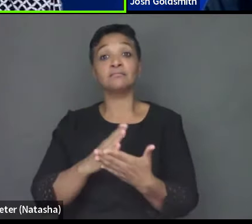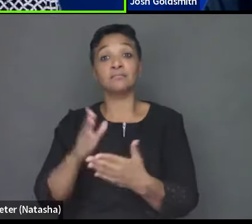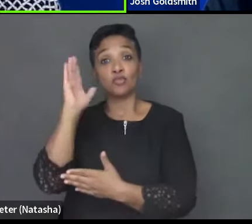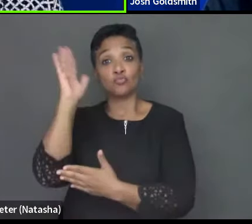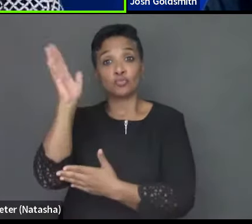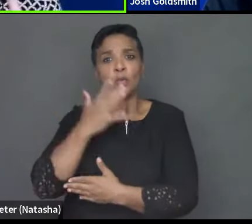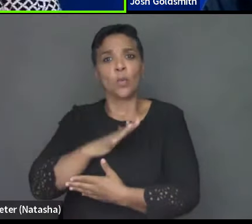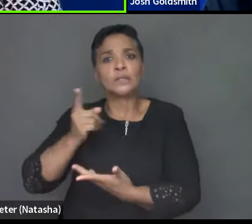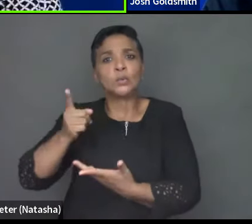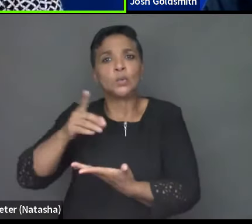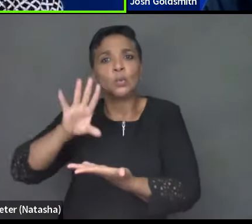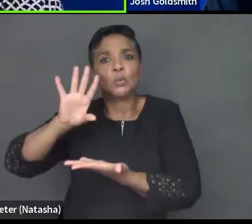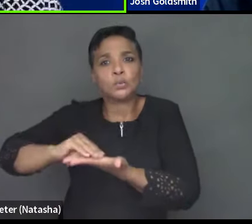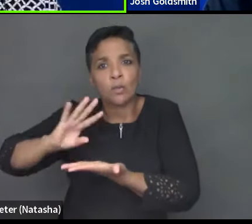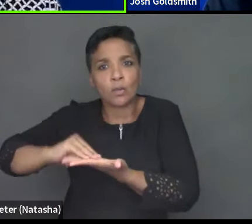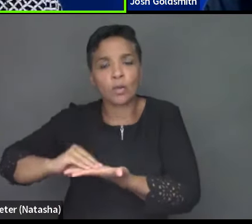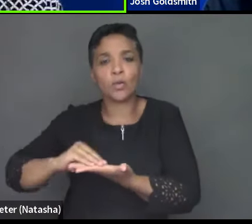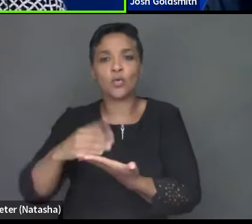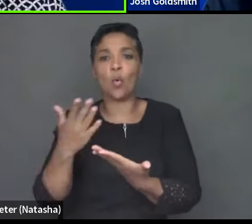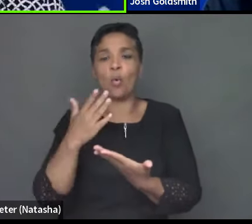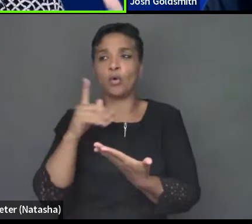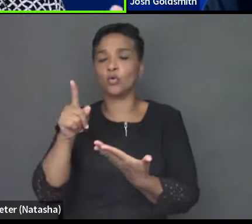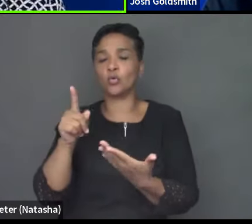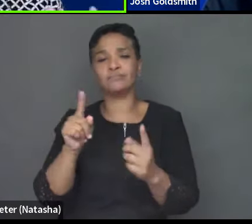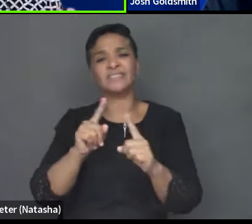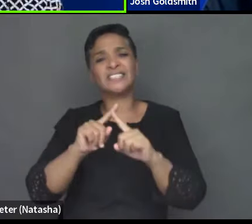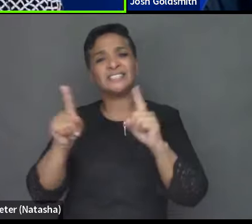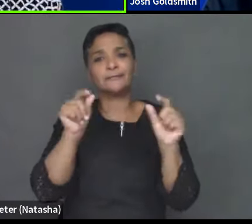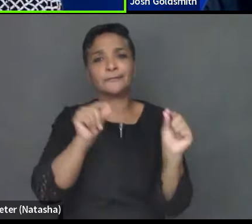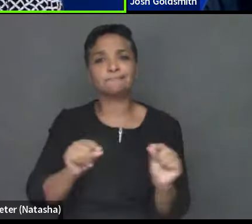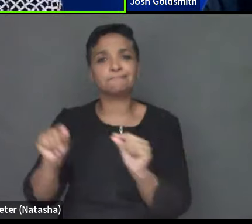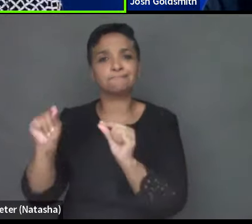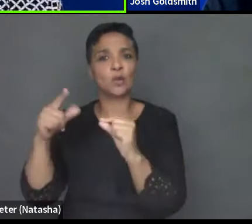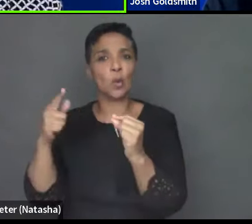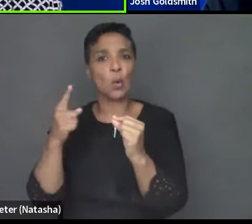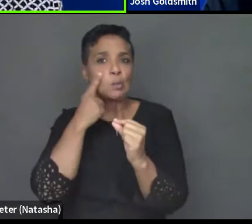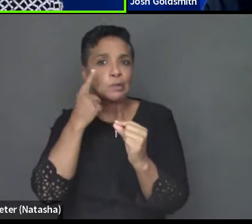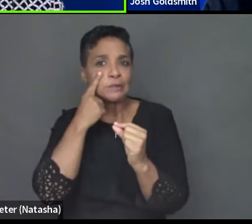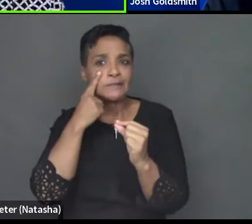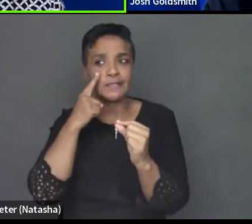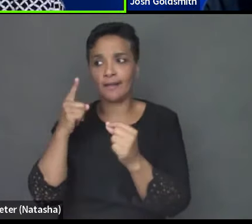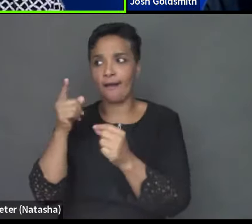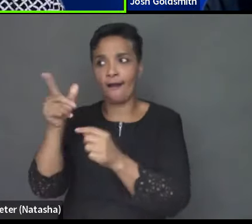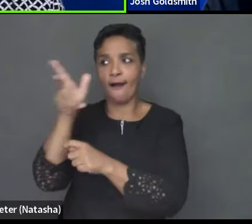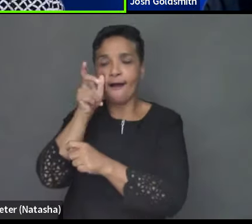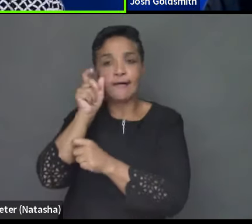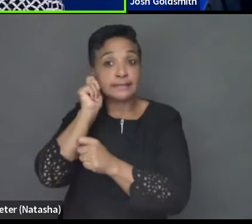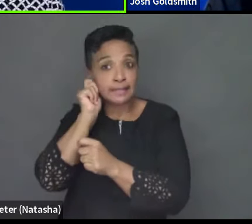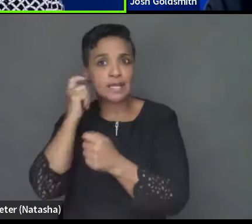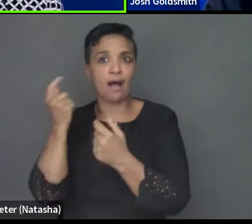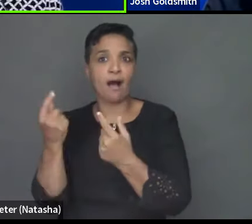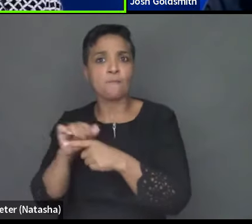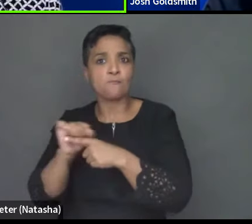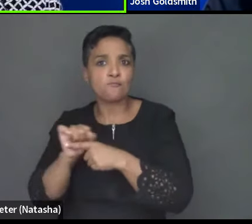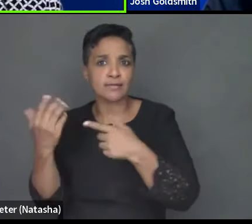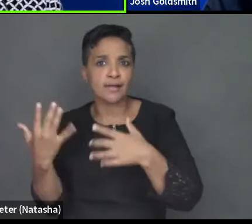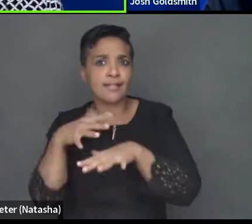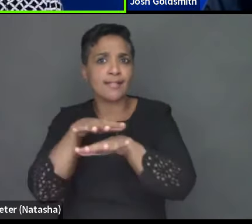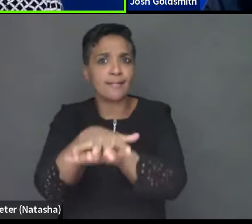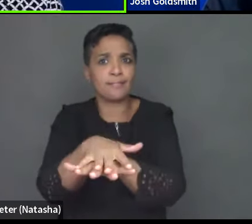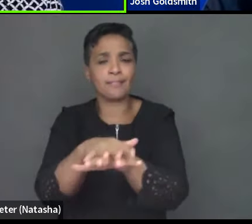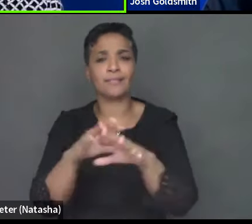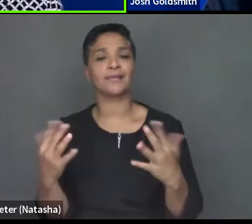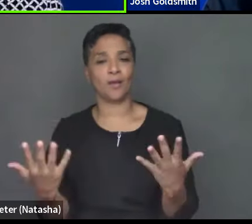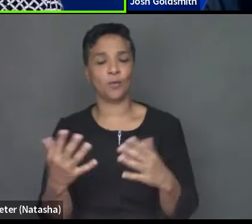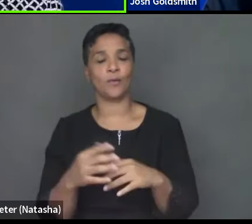something, or that you create an account somewhere, or that you experiment in some way with the tips that they're giving you. So set aside